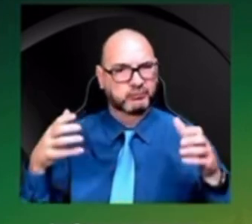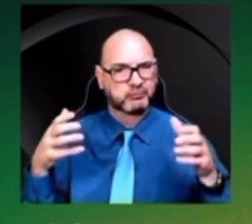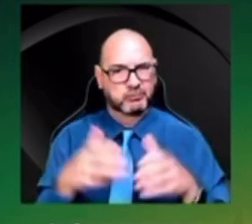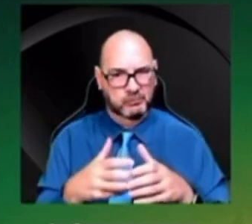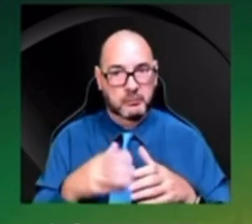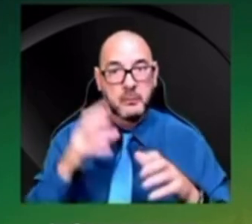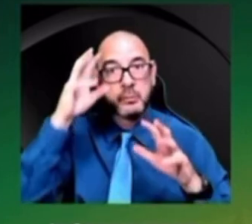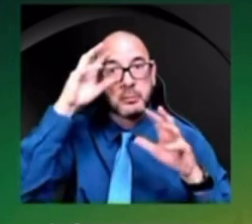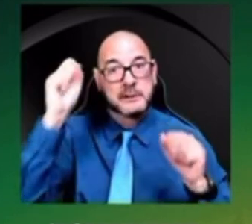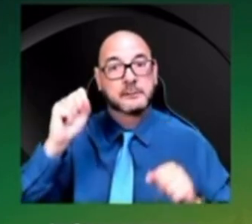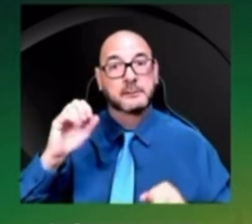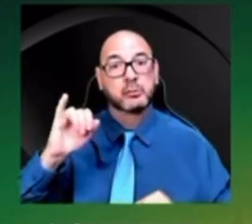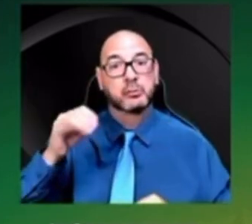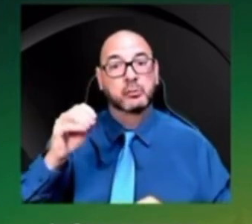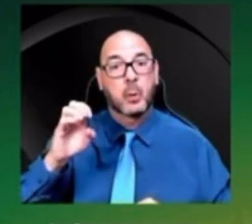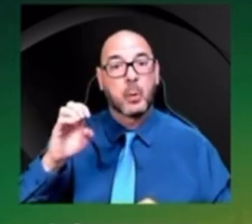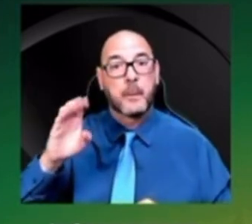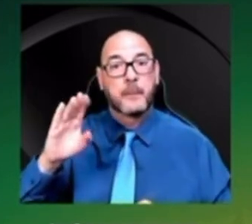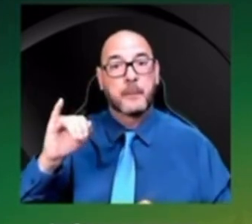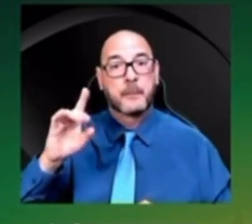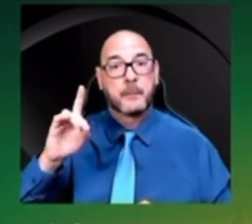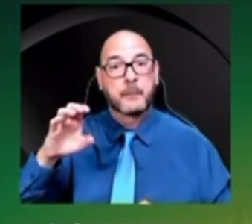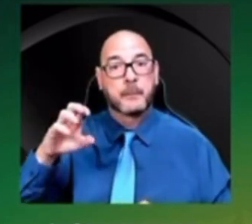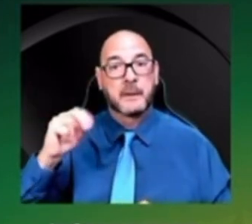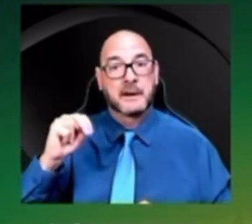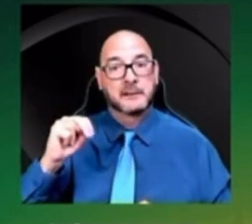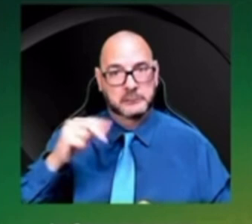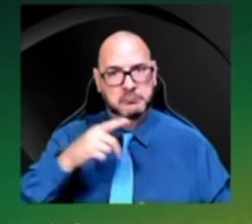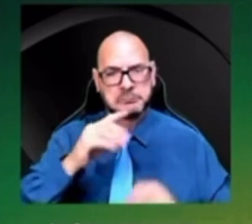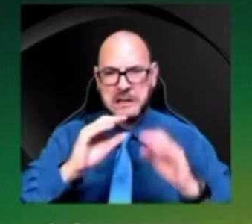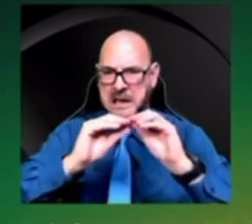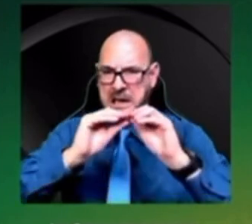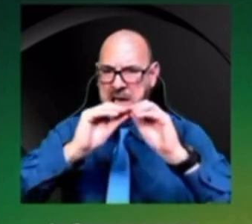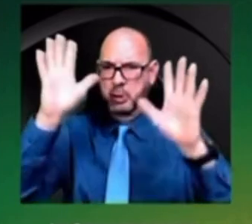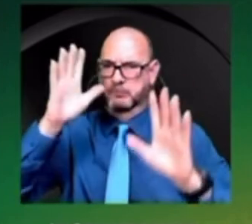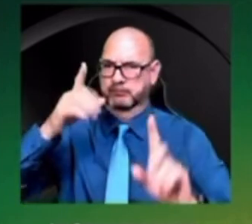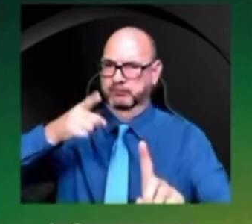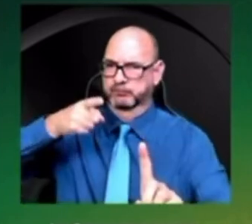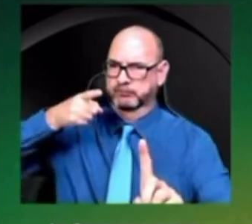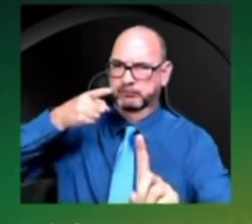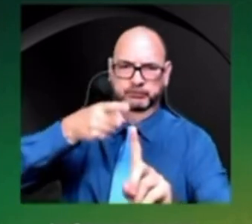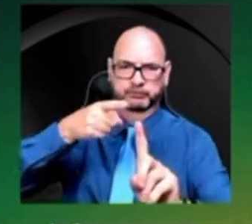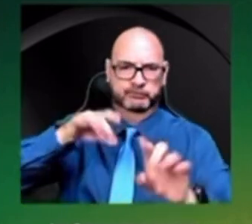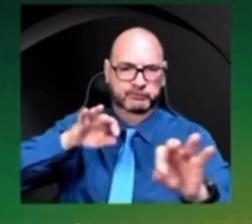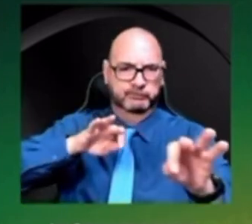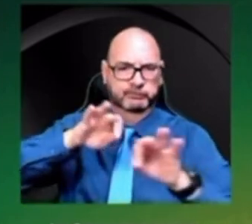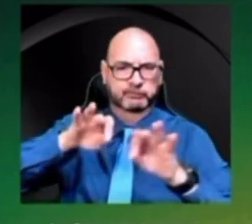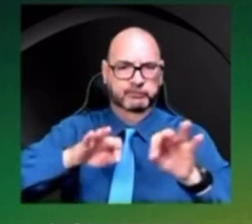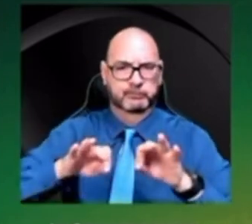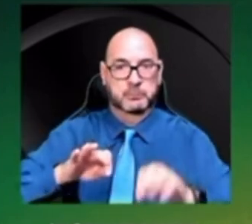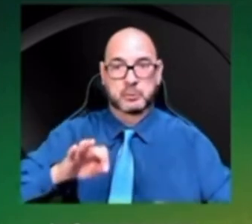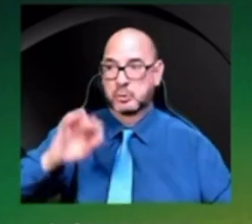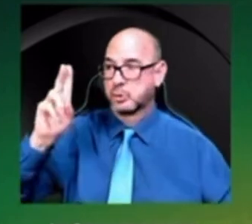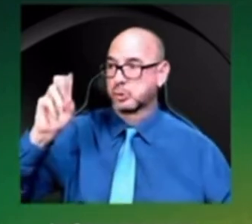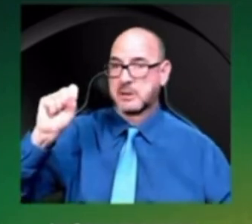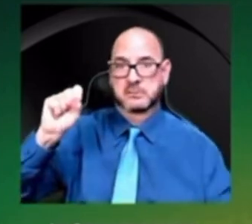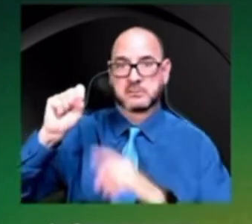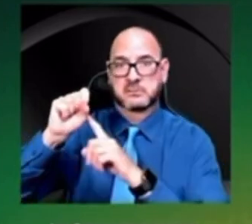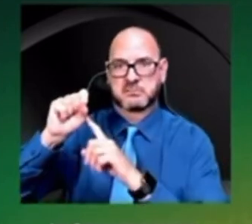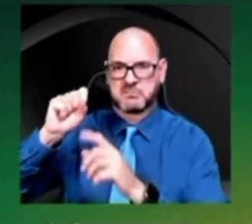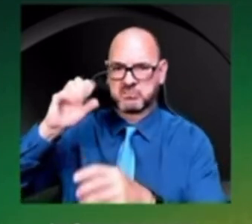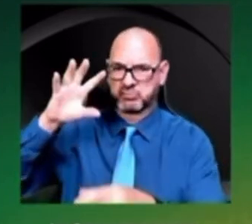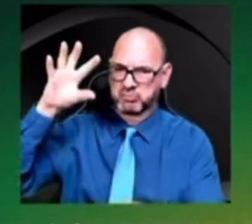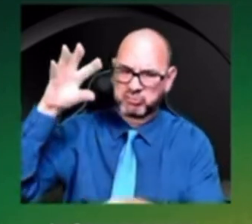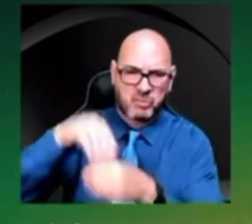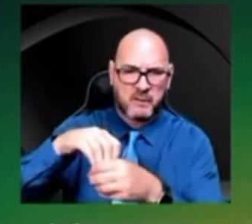and said from a podium, the United States is all in on Africa. And so it was